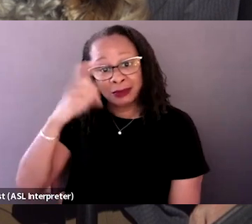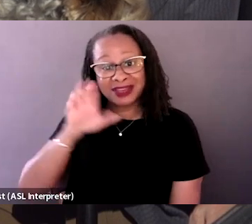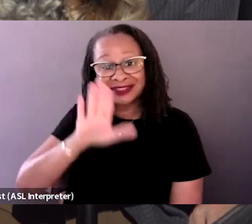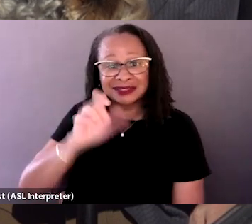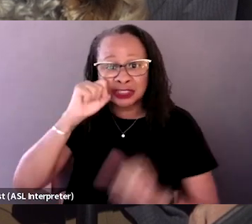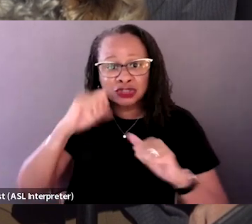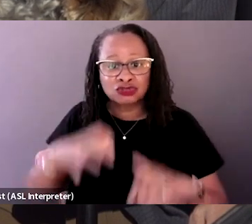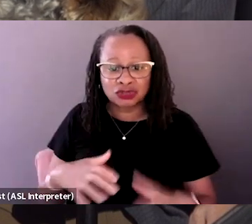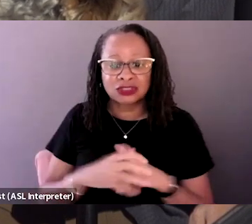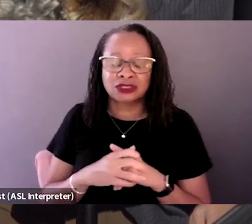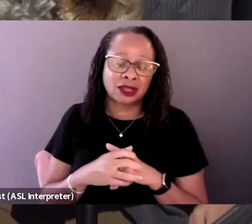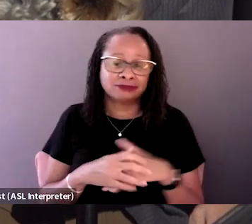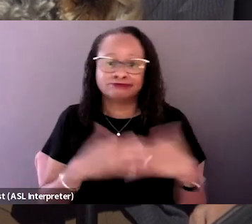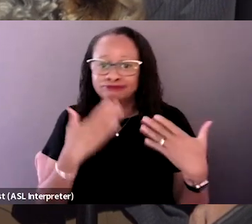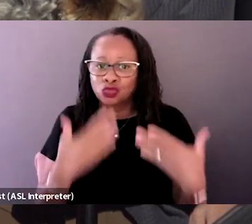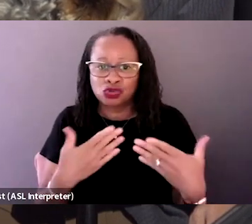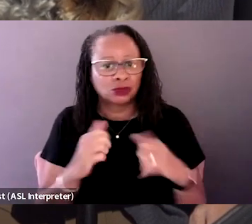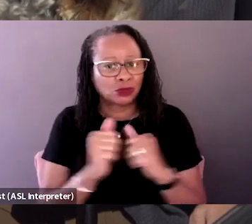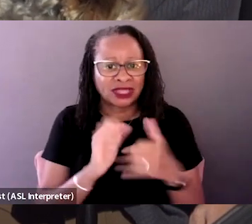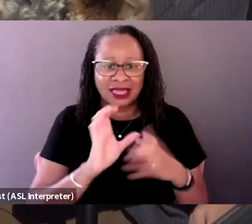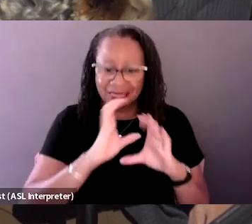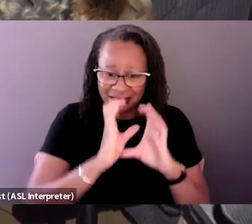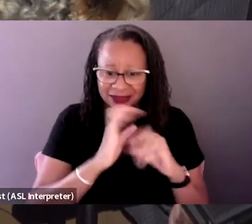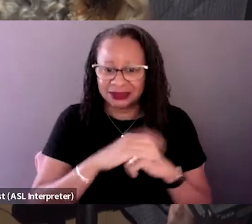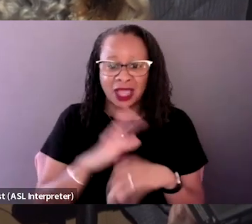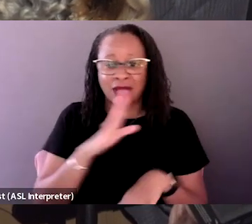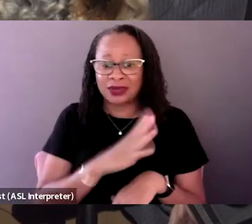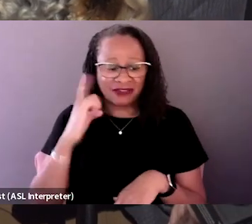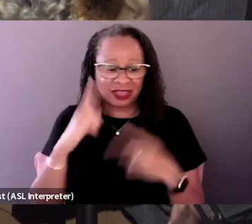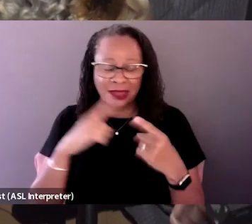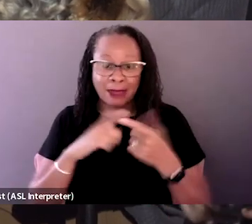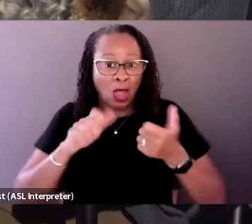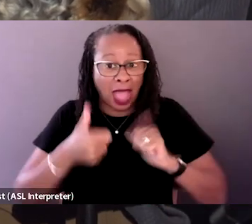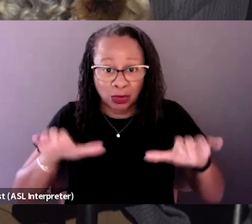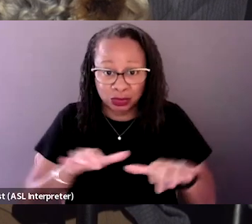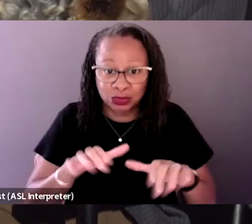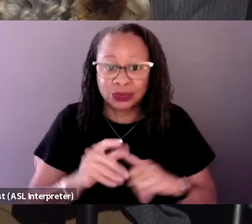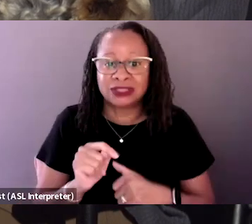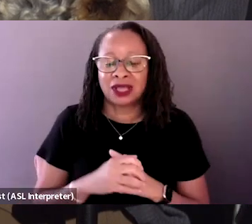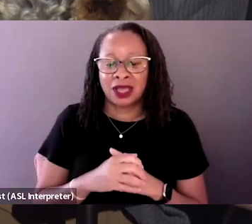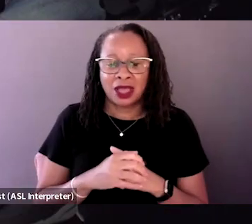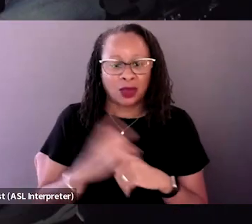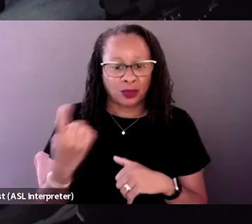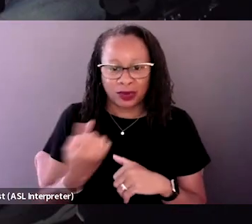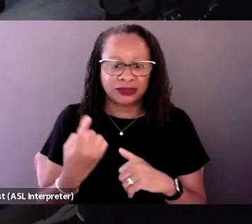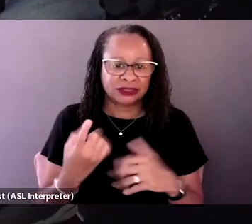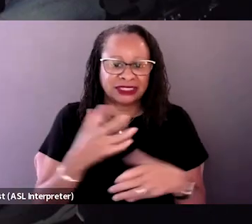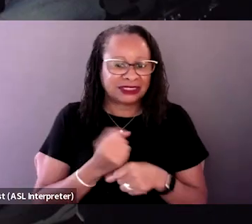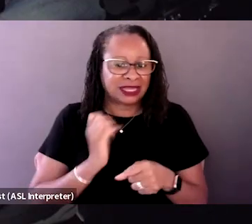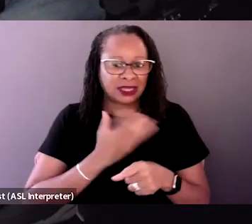because his incredible guidelines. We never think about how to do it. We